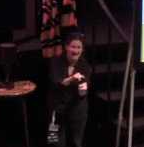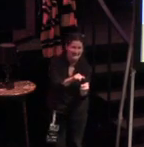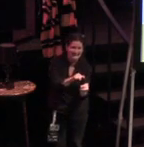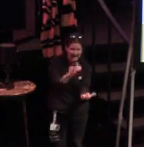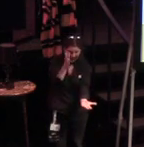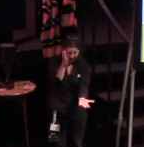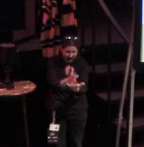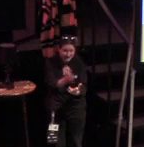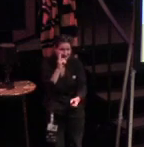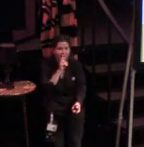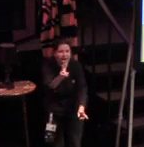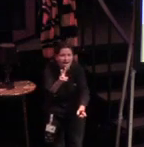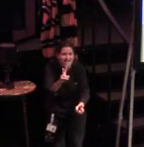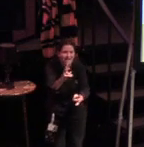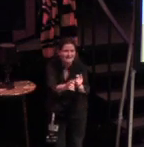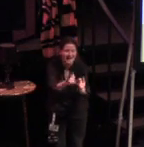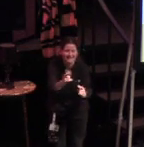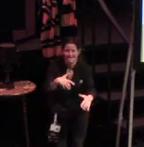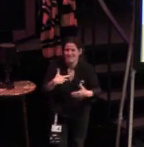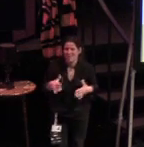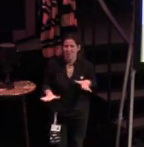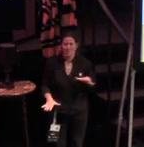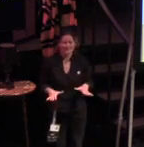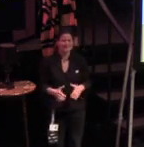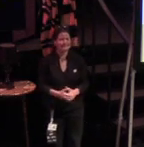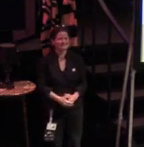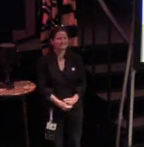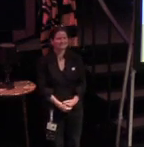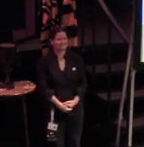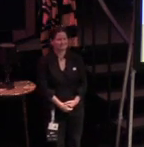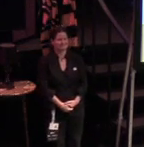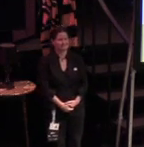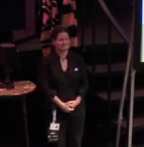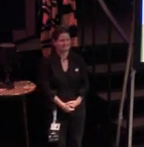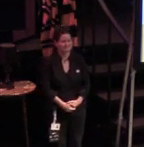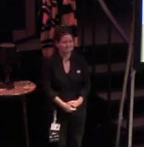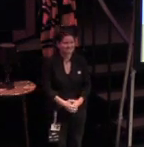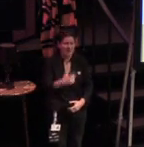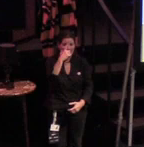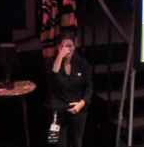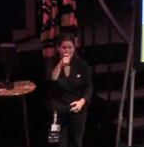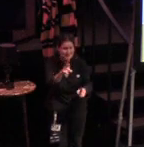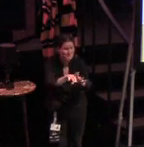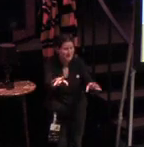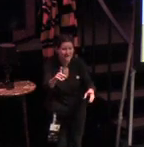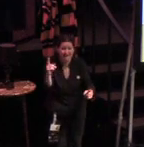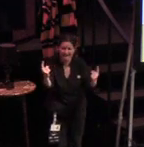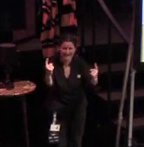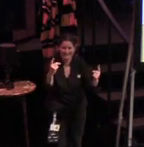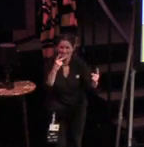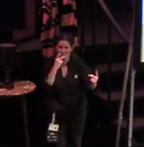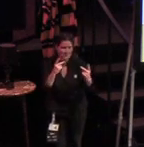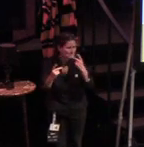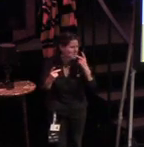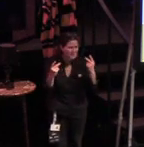actually having sex right now this is too awkward I am and I remember them smoking cigarettes and being like we've just